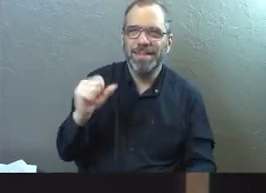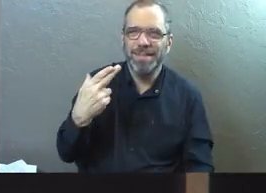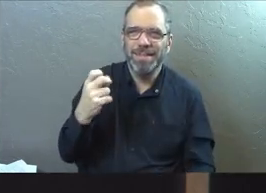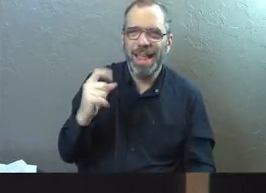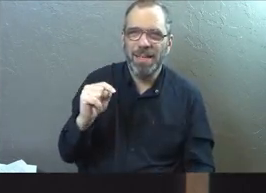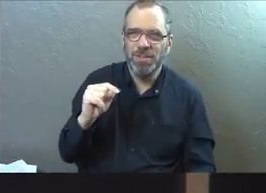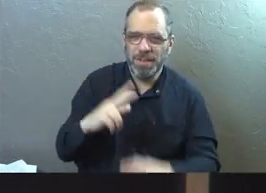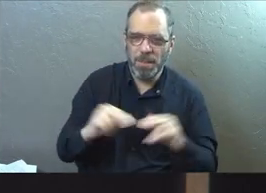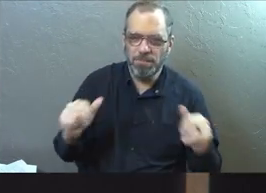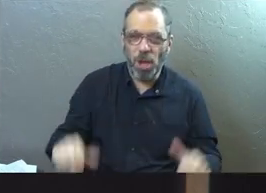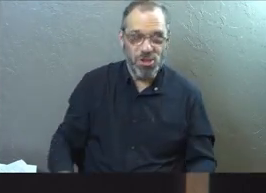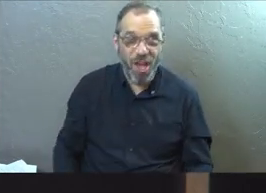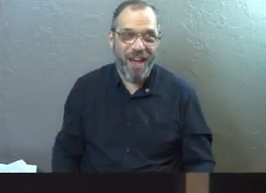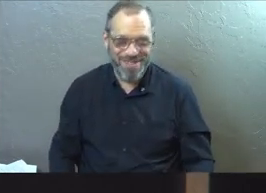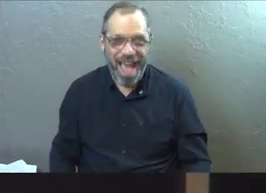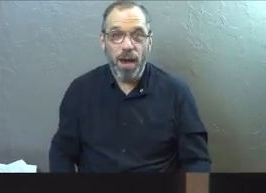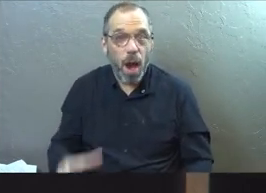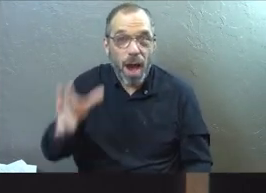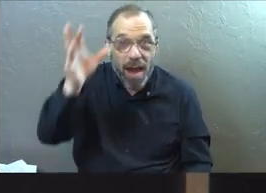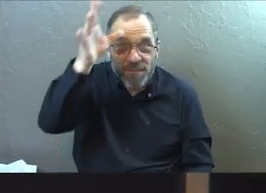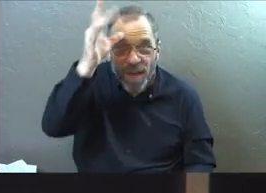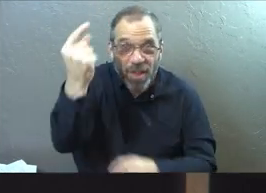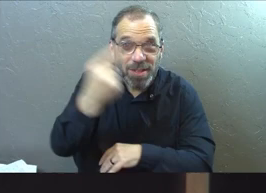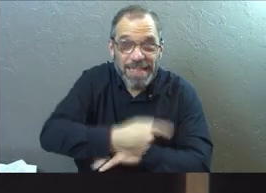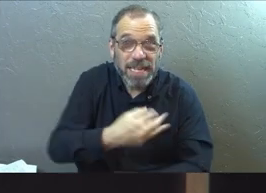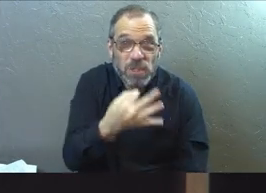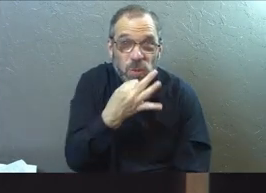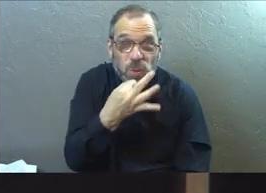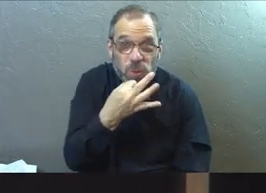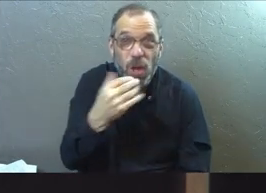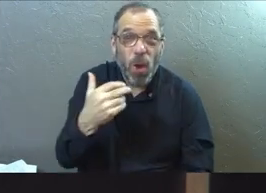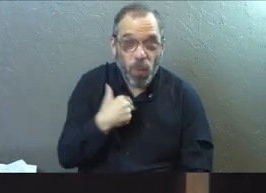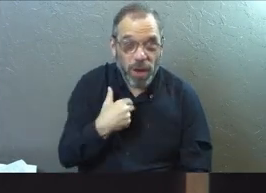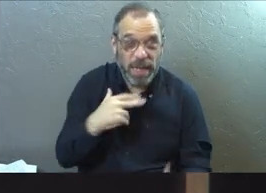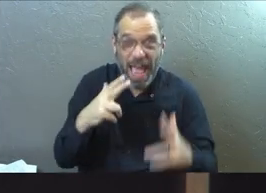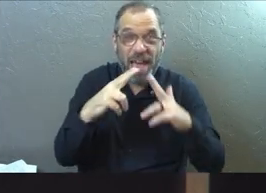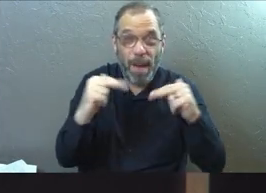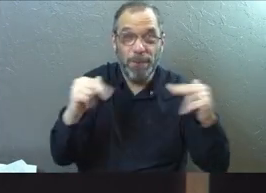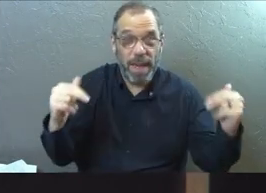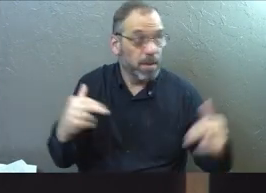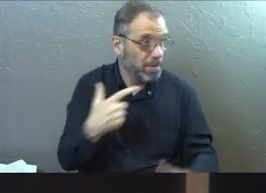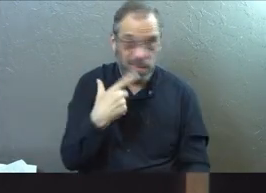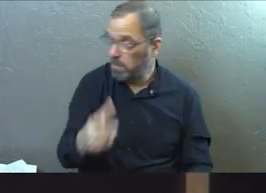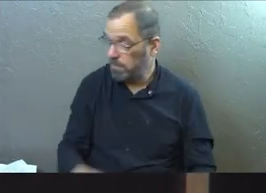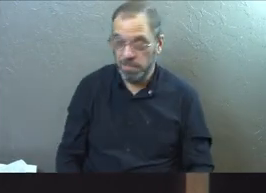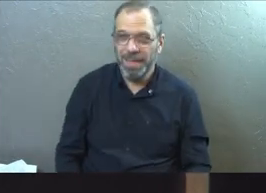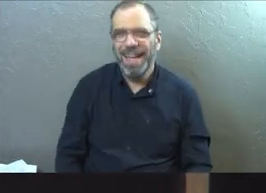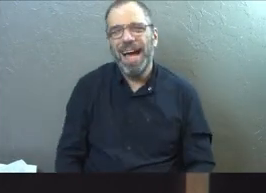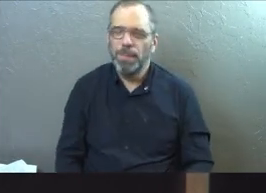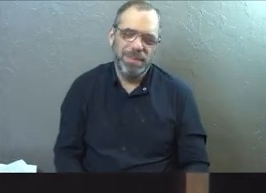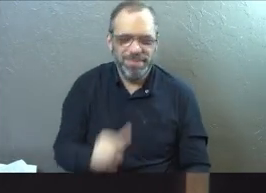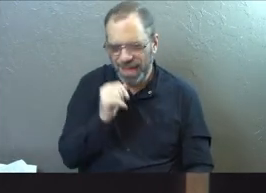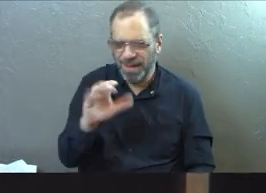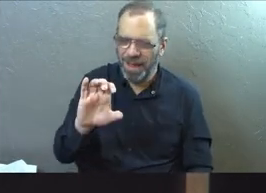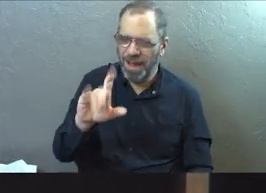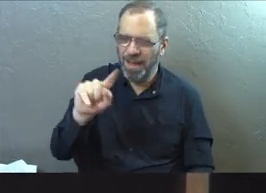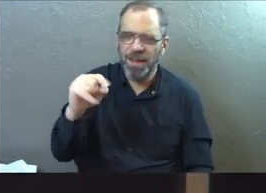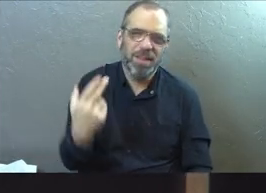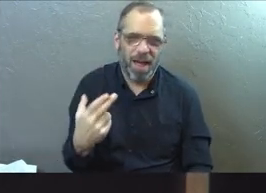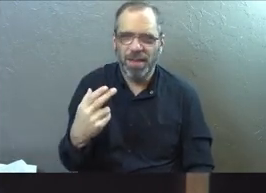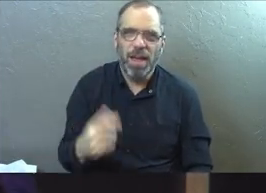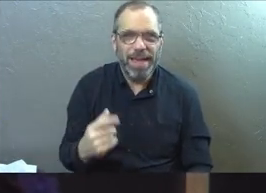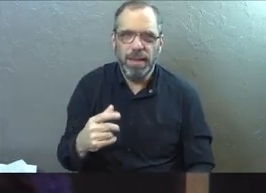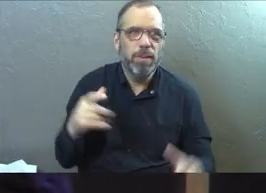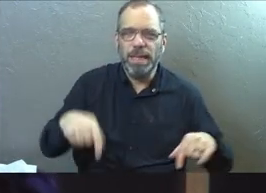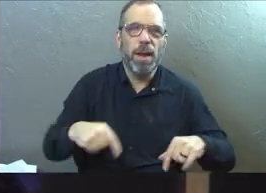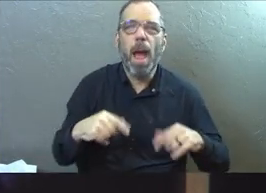You're like, yeah, we do. Father's Day, y'all. Come on. Father's Day's going be great. We're literally going to have sheets of bacon. I'm just going to say that. Not like on a cloth but there'll be bacon. Okay, just be